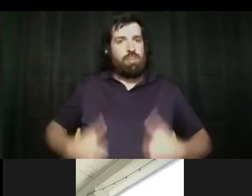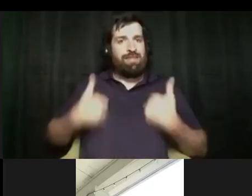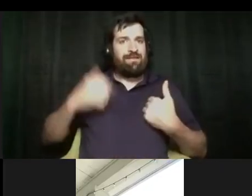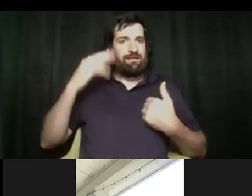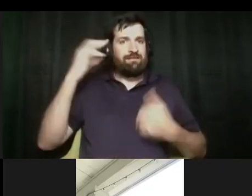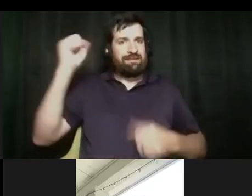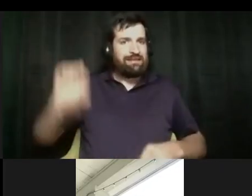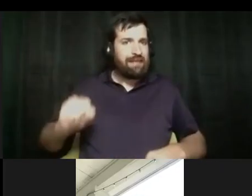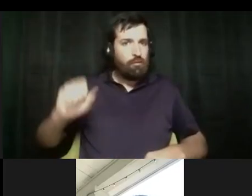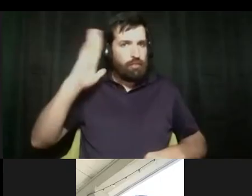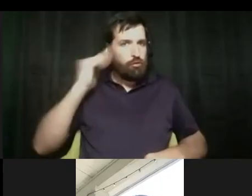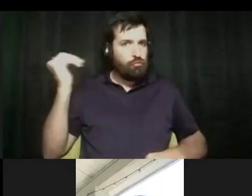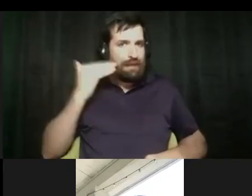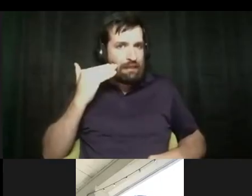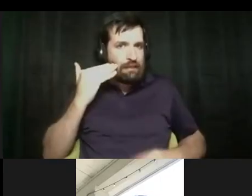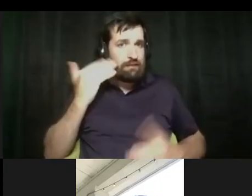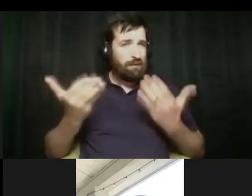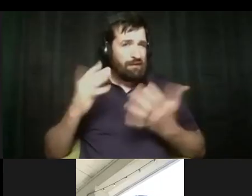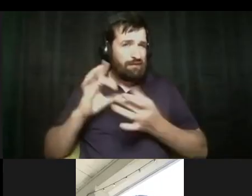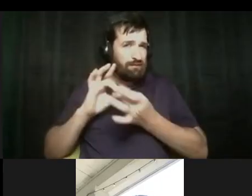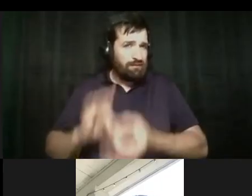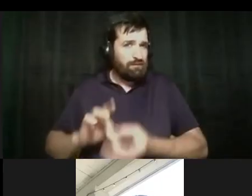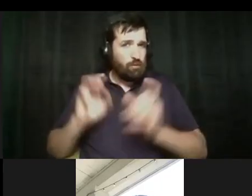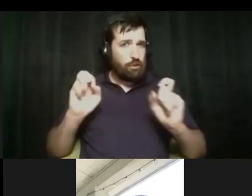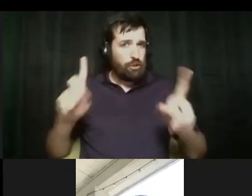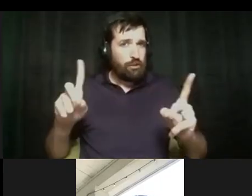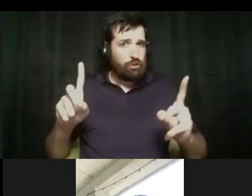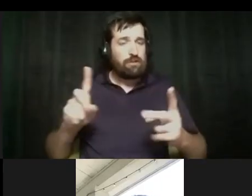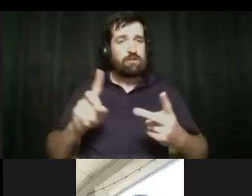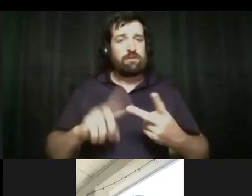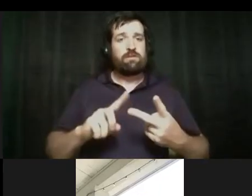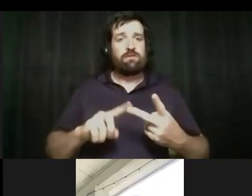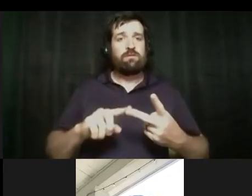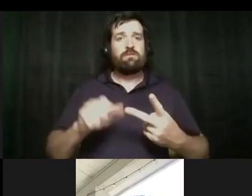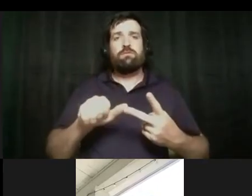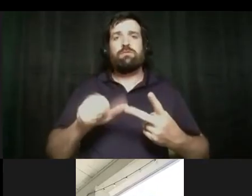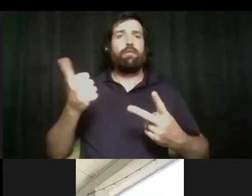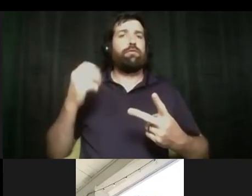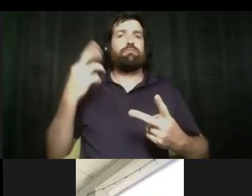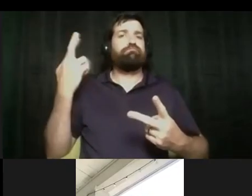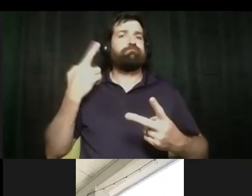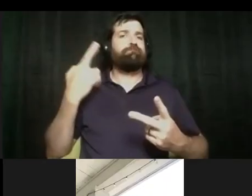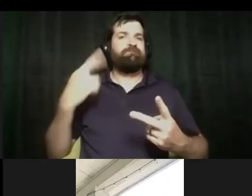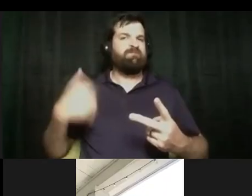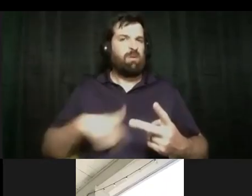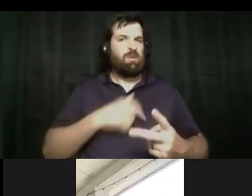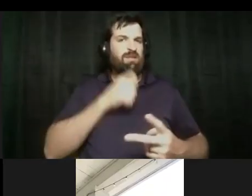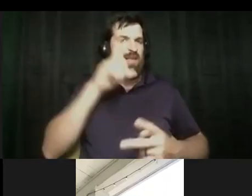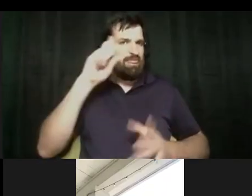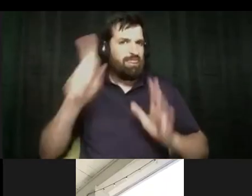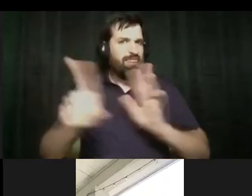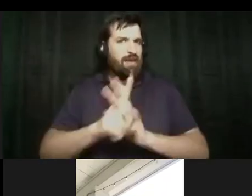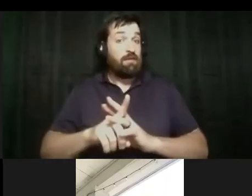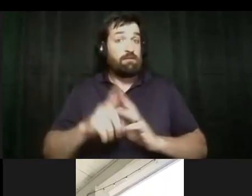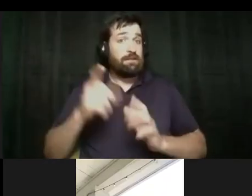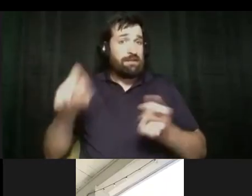some education? Was it possibly, just, other factors that maybe we weren't thinking of, or was it certain